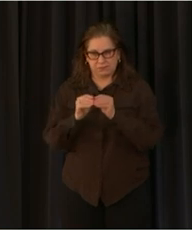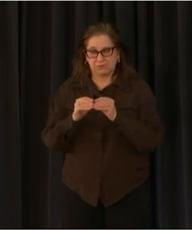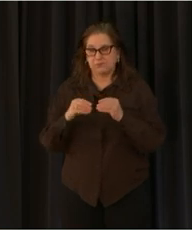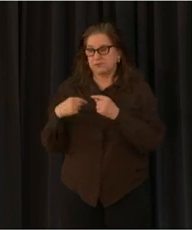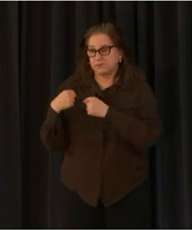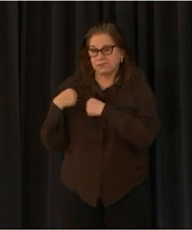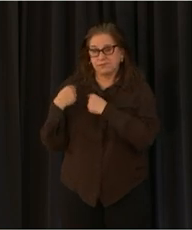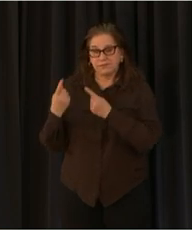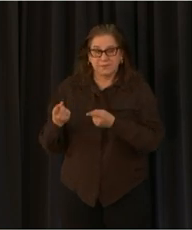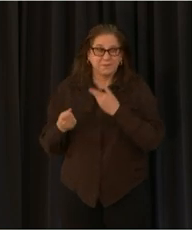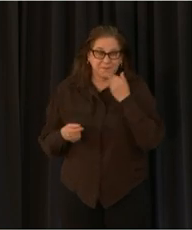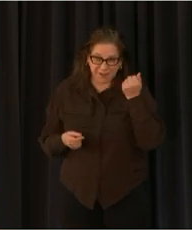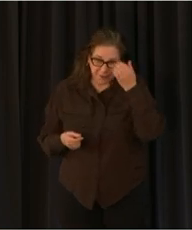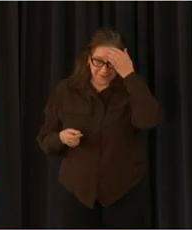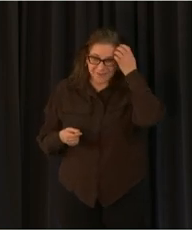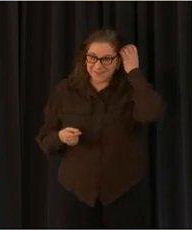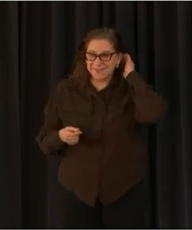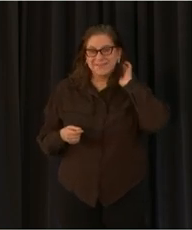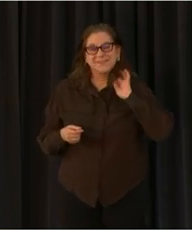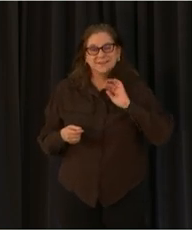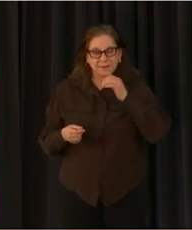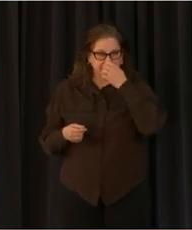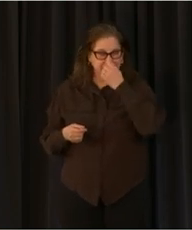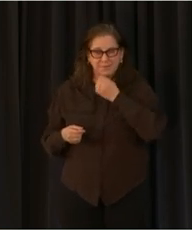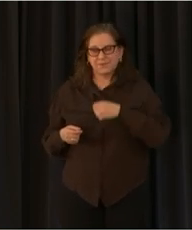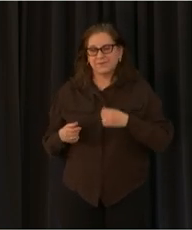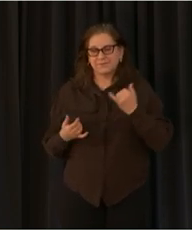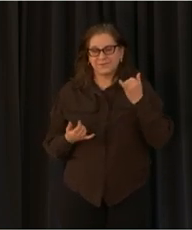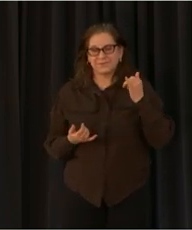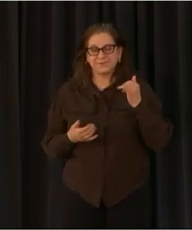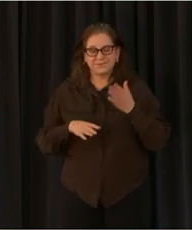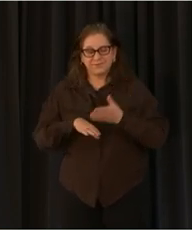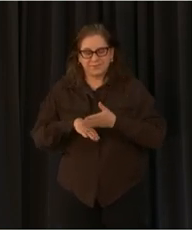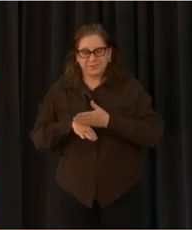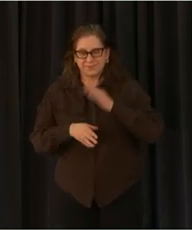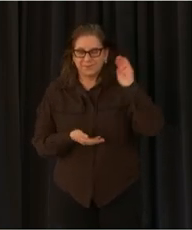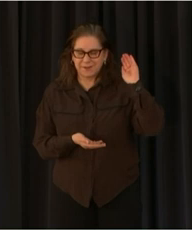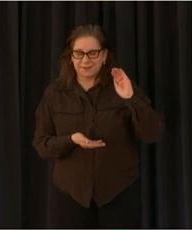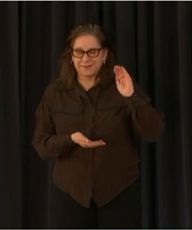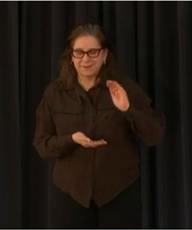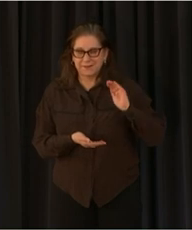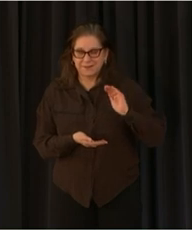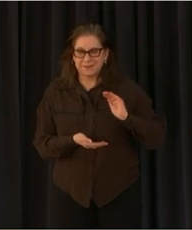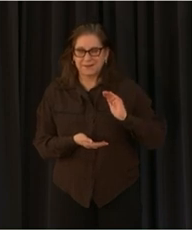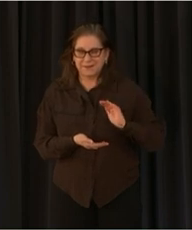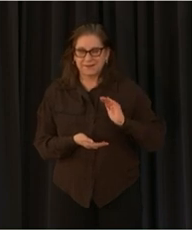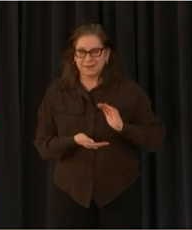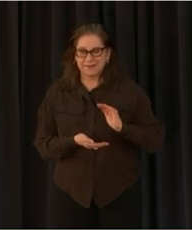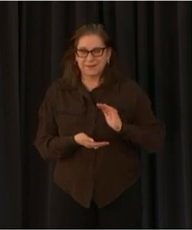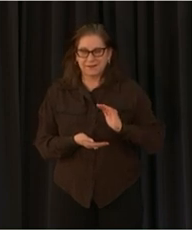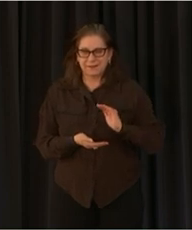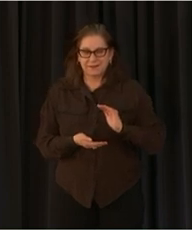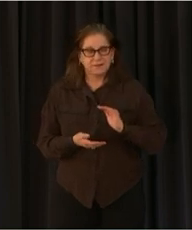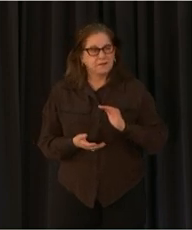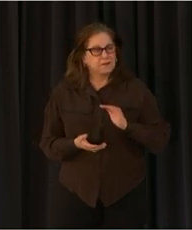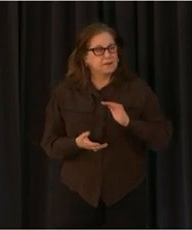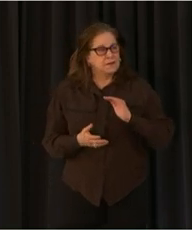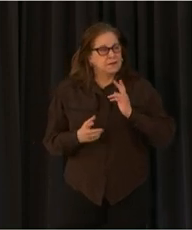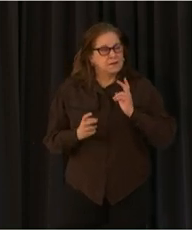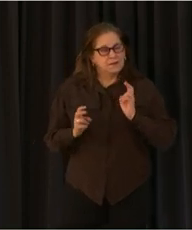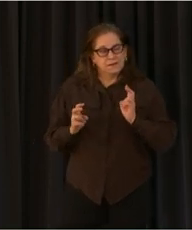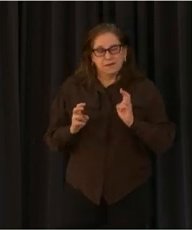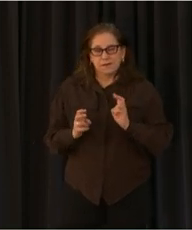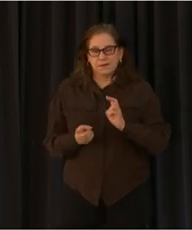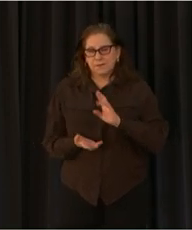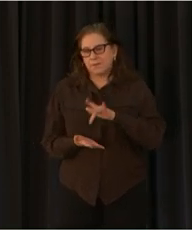means we're not in our highest level of community spread, but the mid-level of community spread. We